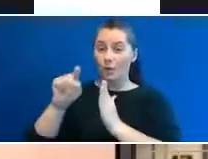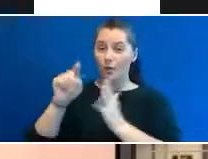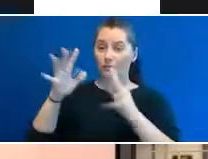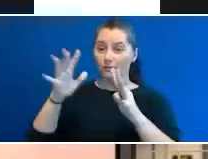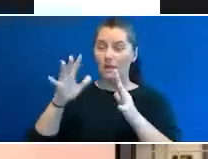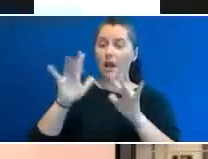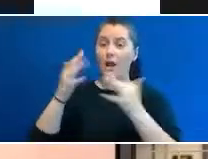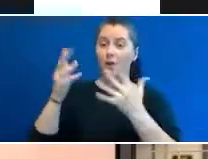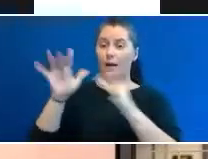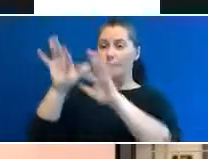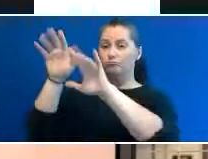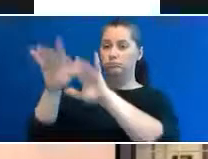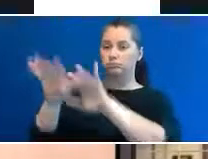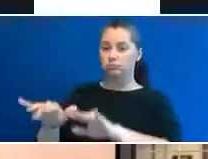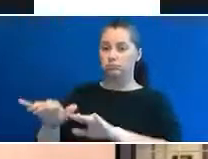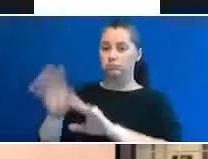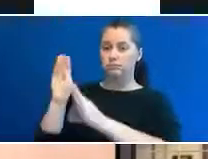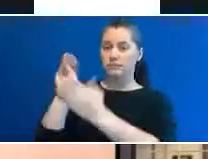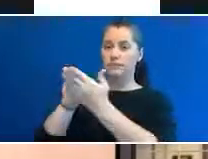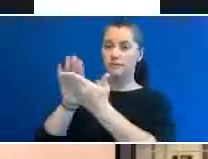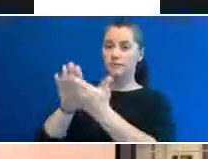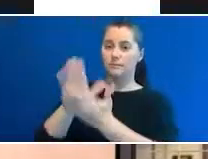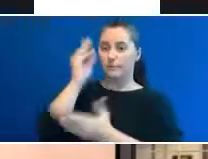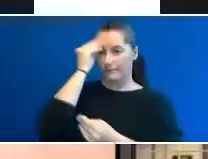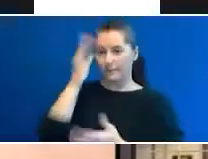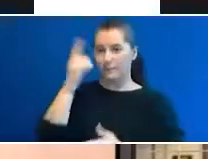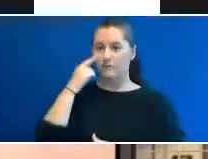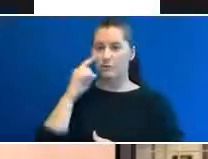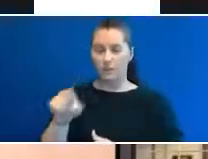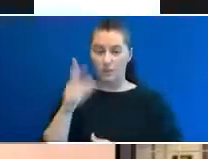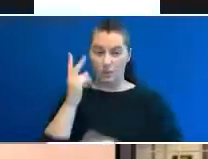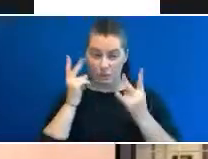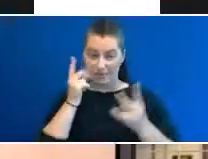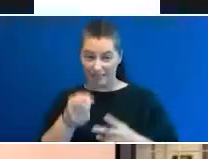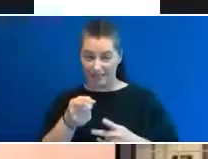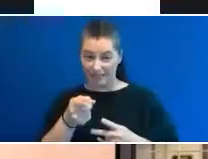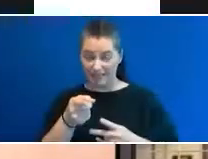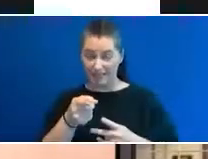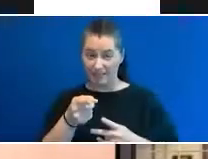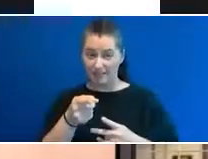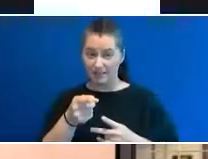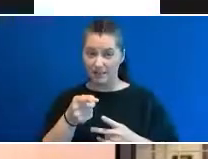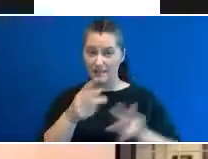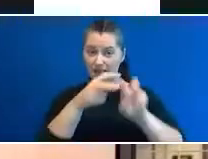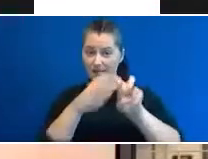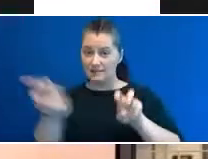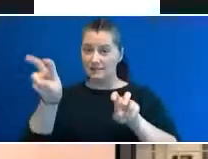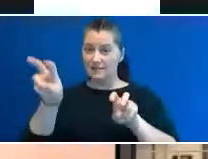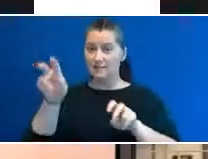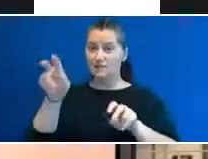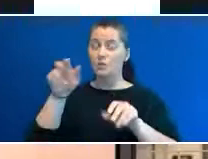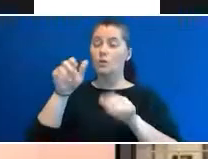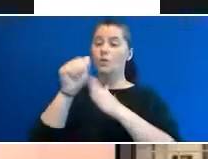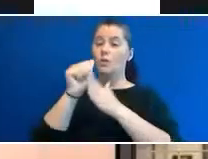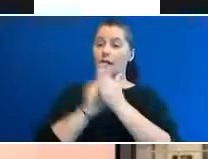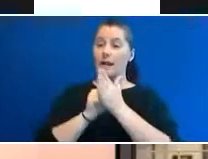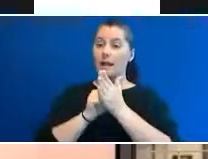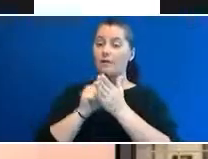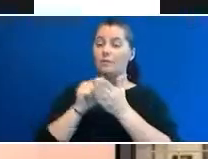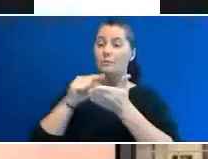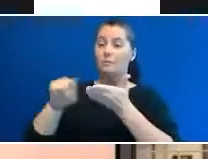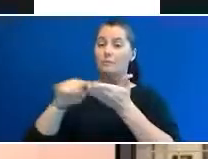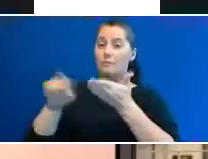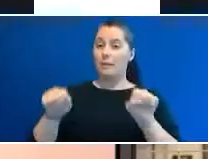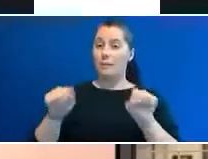for you. On this funded payment here, this is shot over to accounts payable. They can actually fund that,